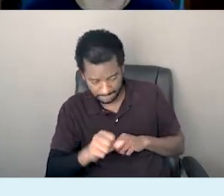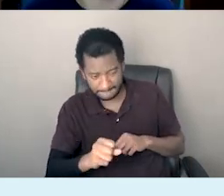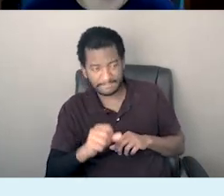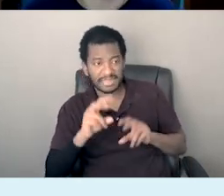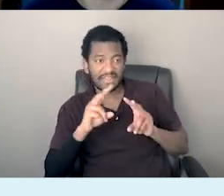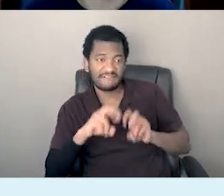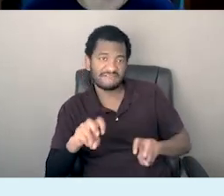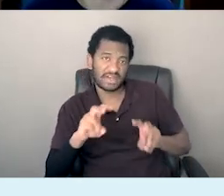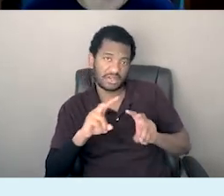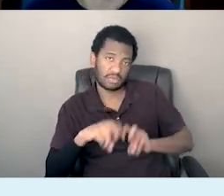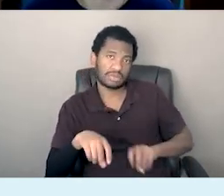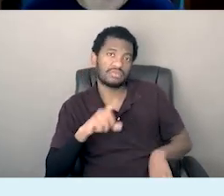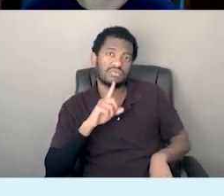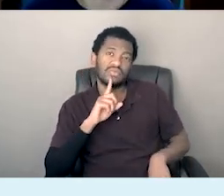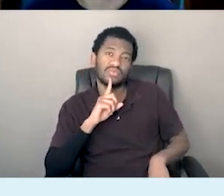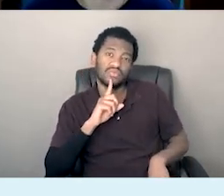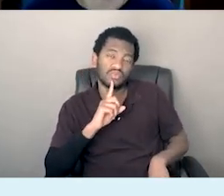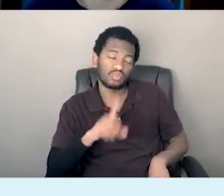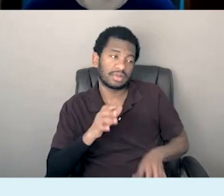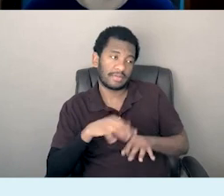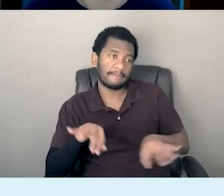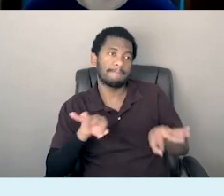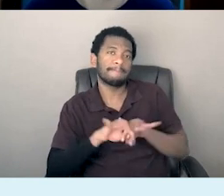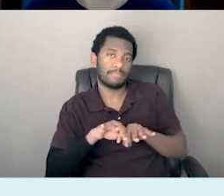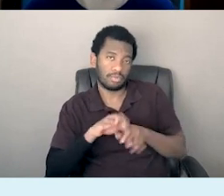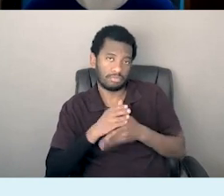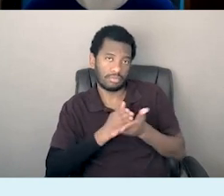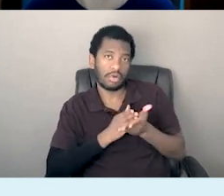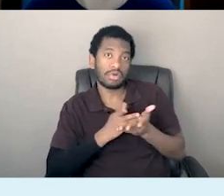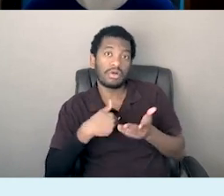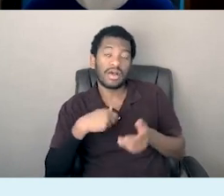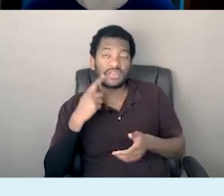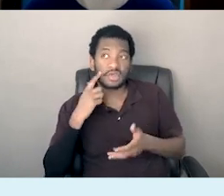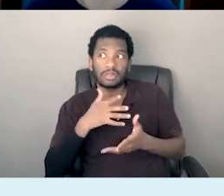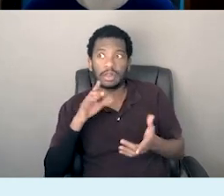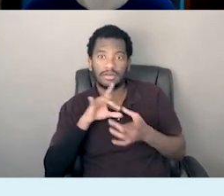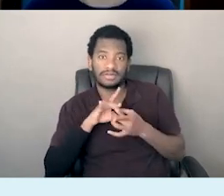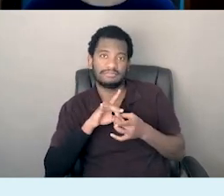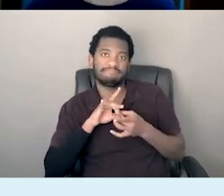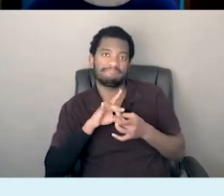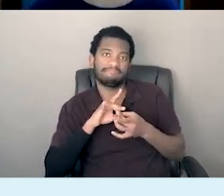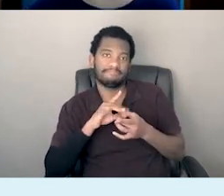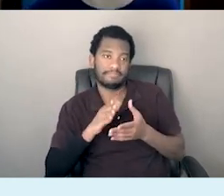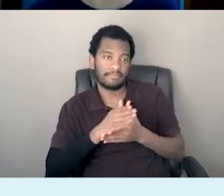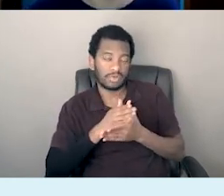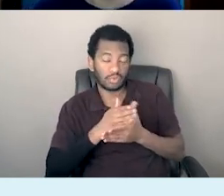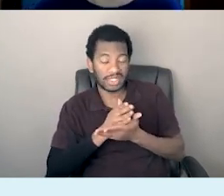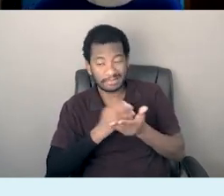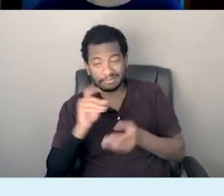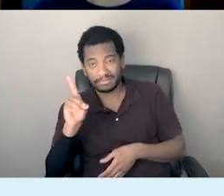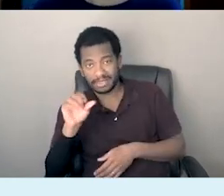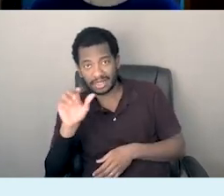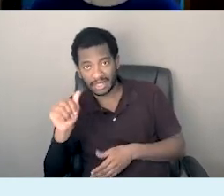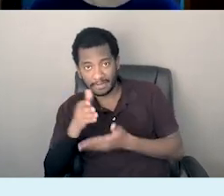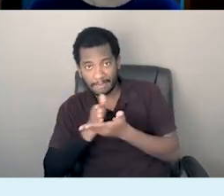evaluation is a really important piece of this, and I think there's a lot of connection between some of the data pieces in